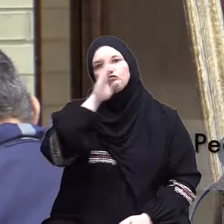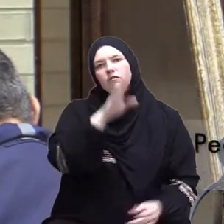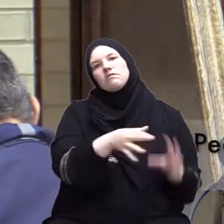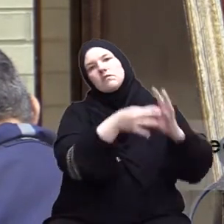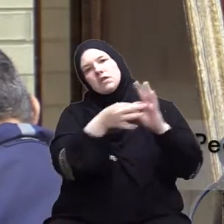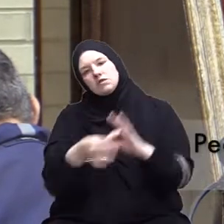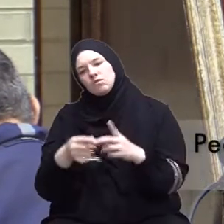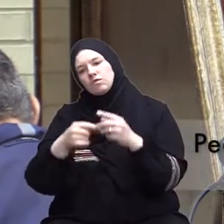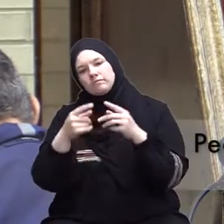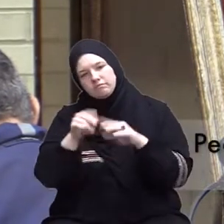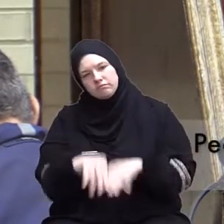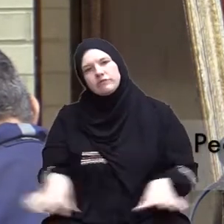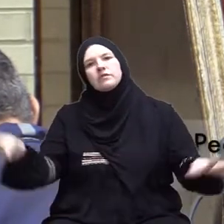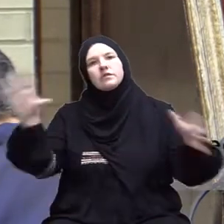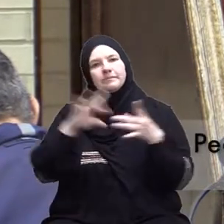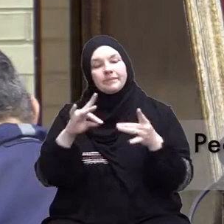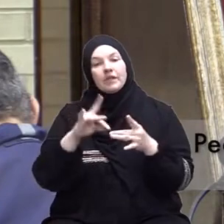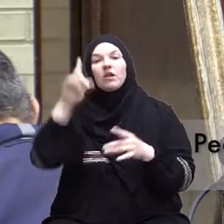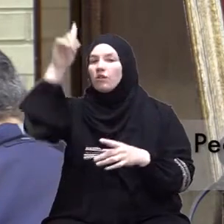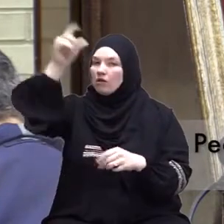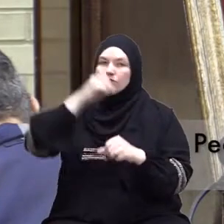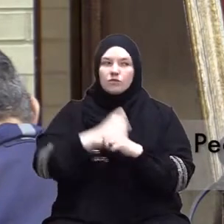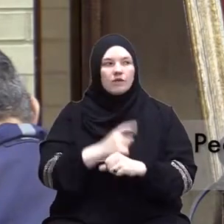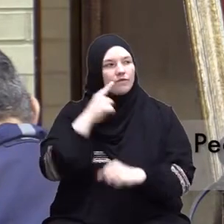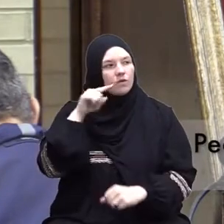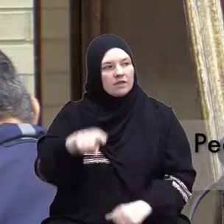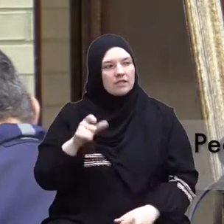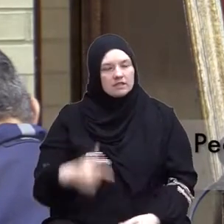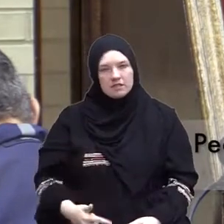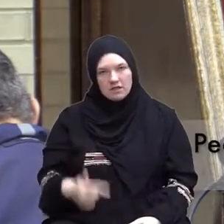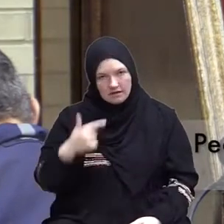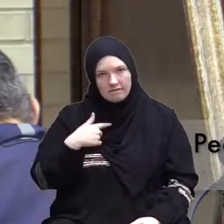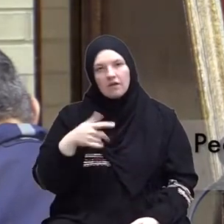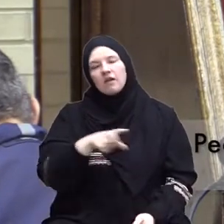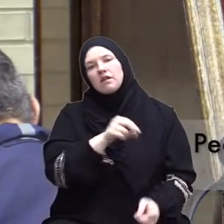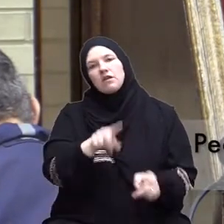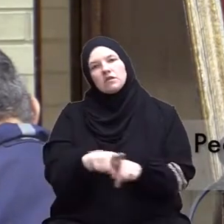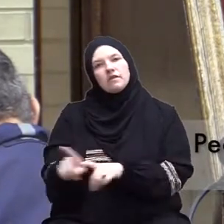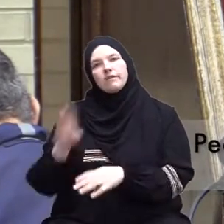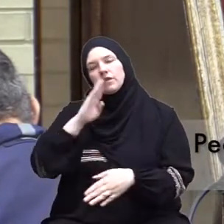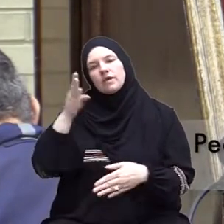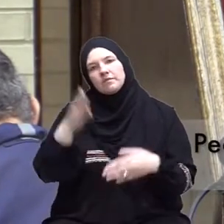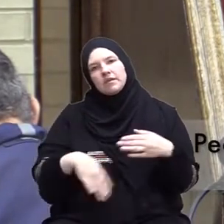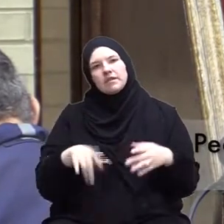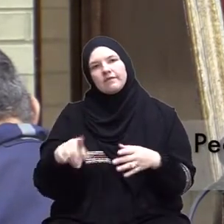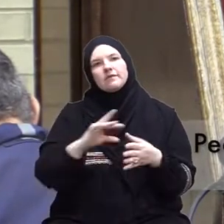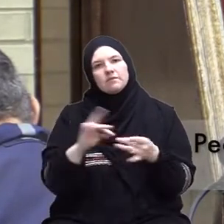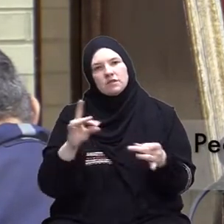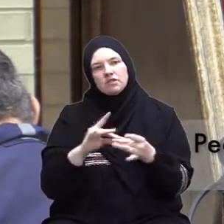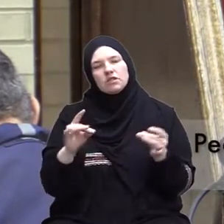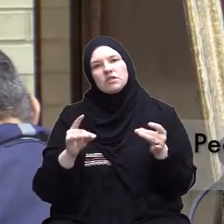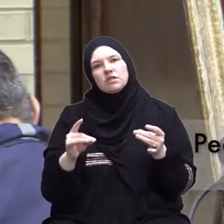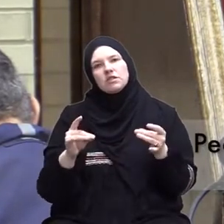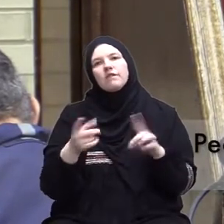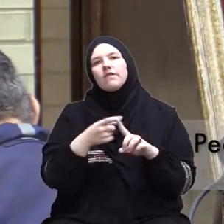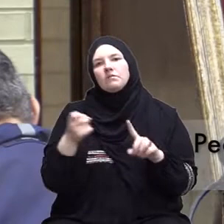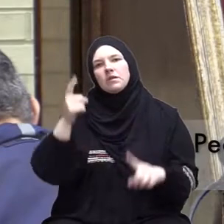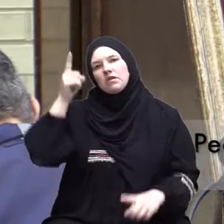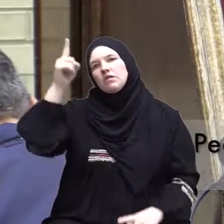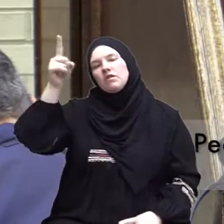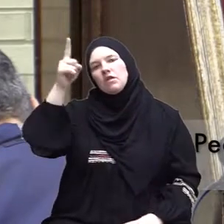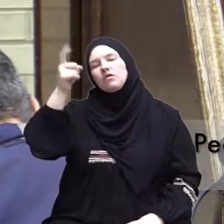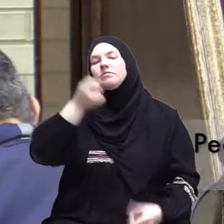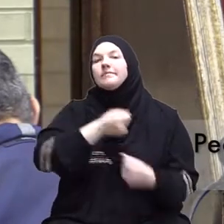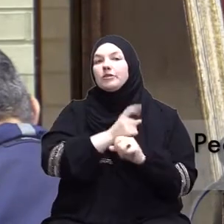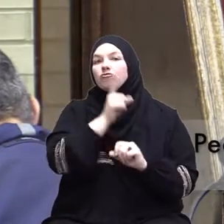message. So this protection, insurance for his life and for the completeness of the message, is coming from Allah